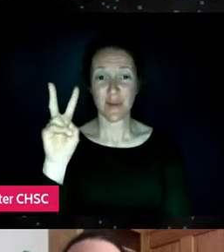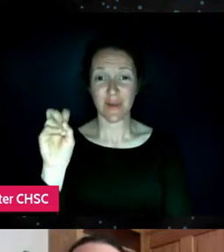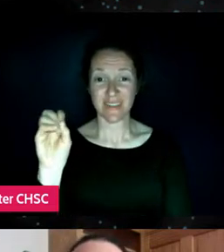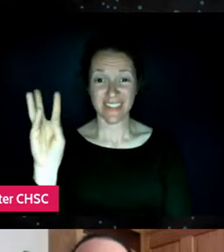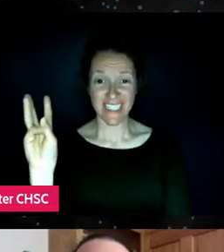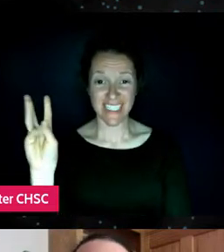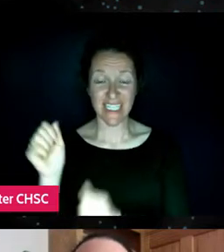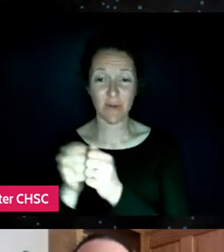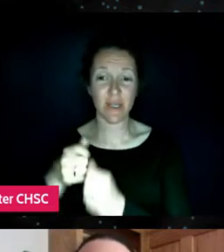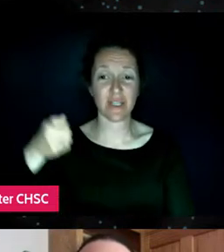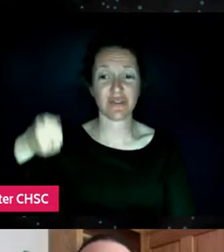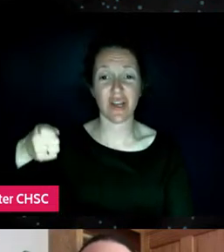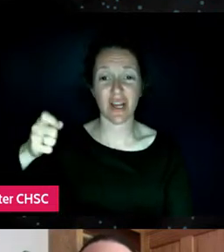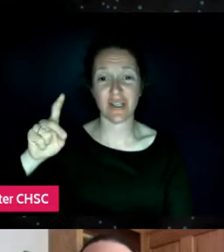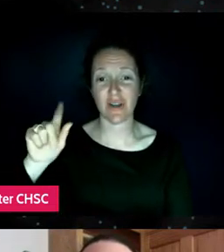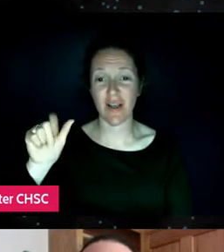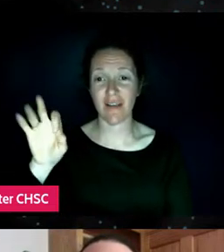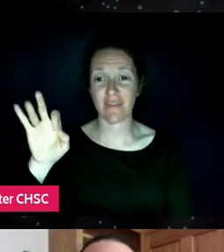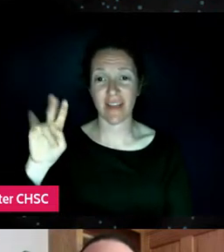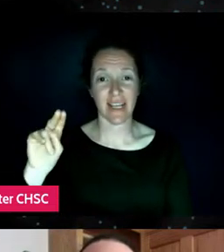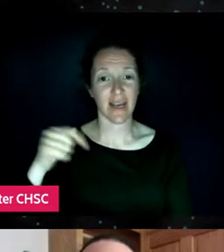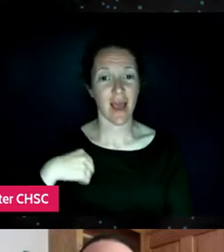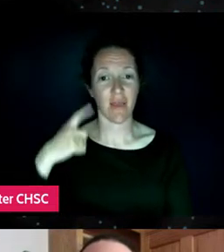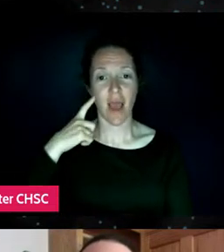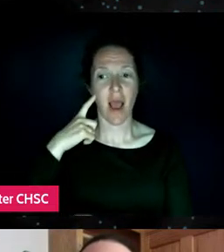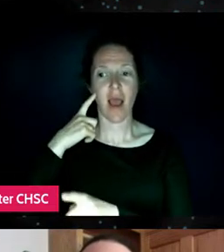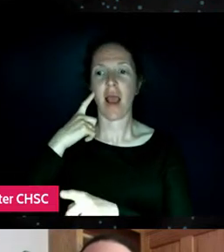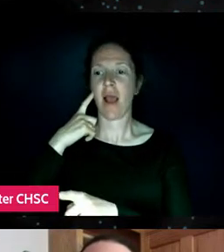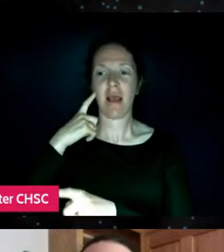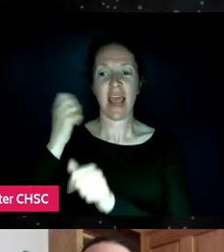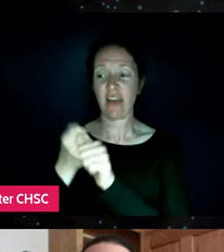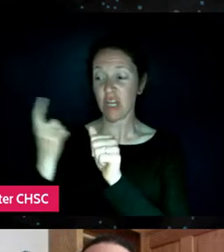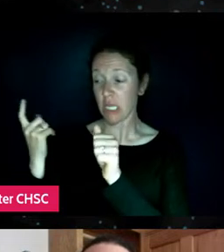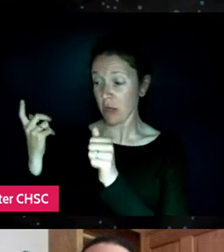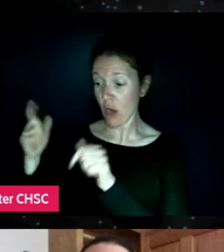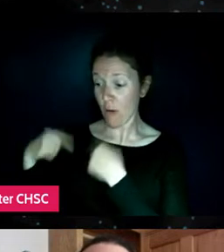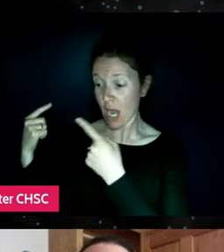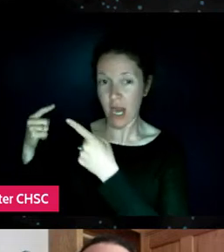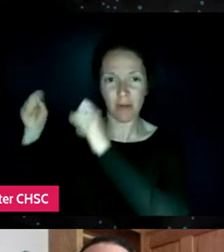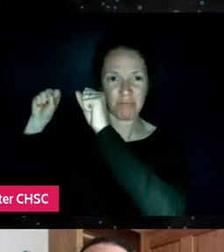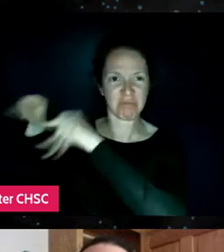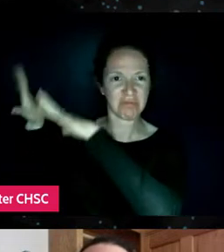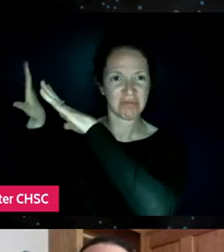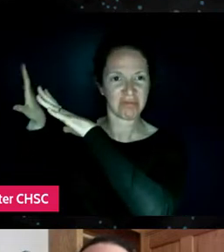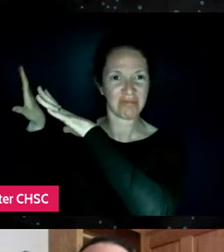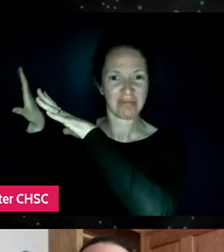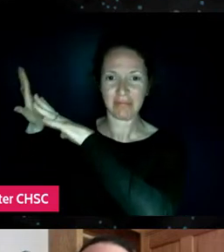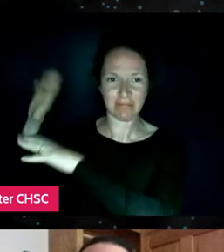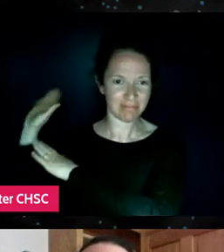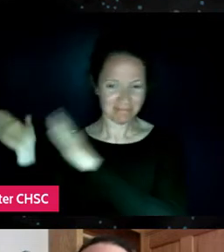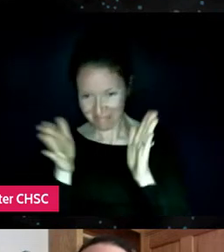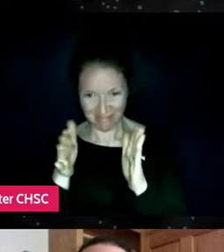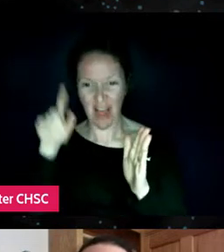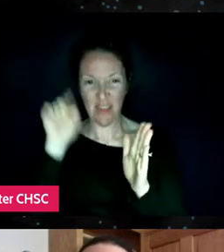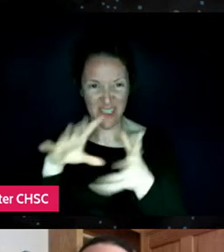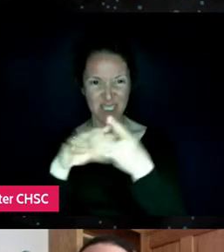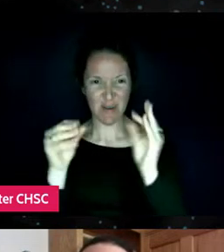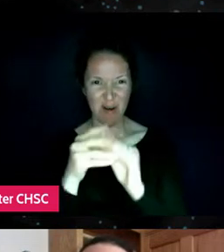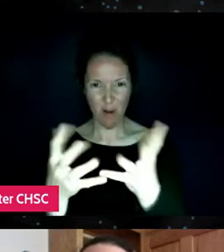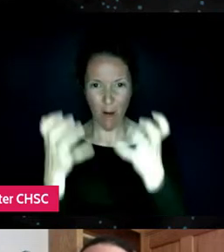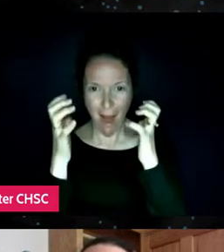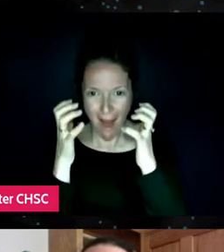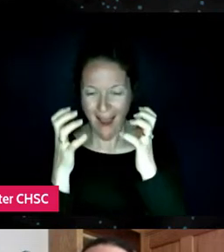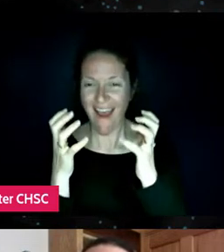with Judge Coffin, that was kind of the moment where I just dropped everything that I was doing and said, this is it. This is the story I need to be working on.